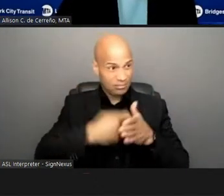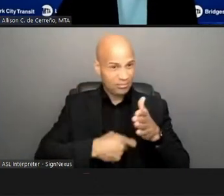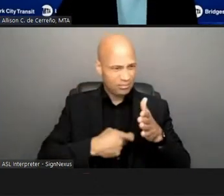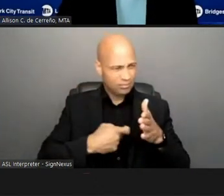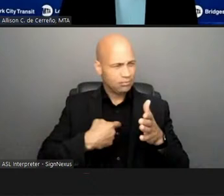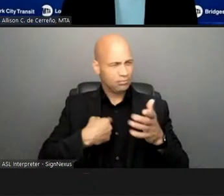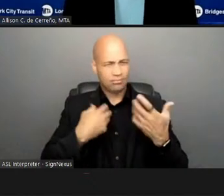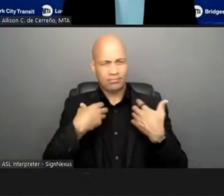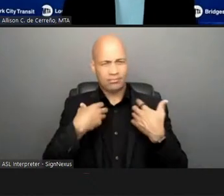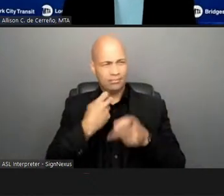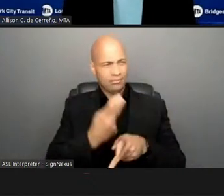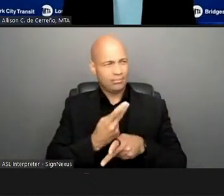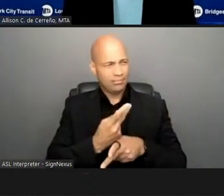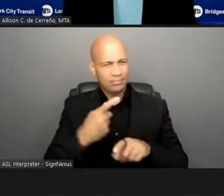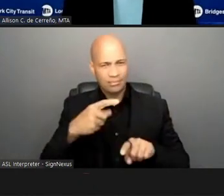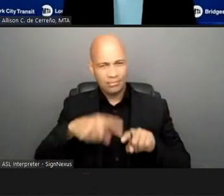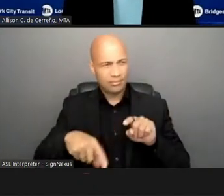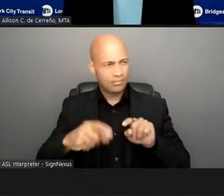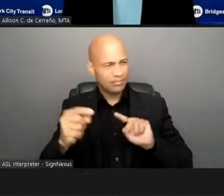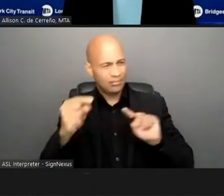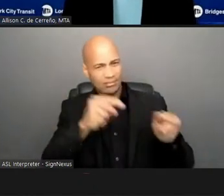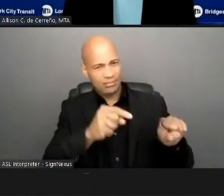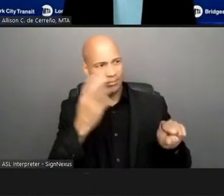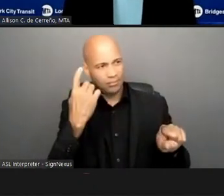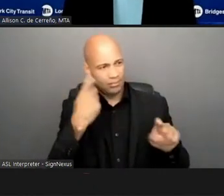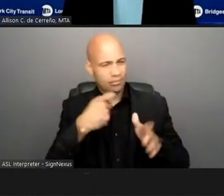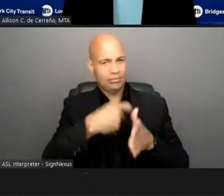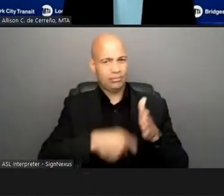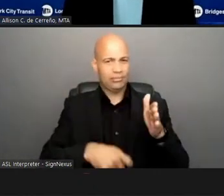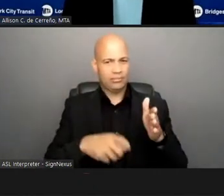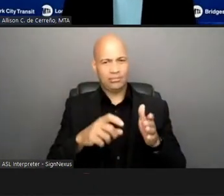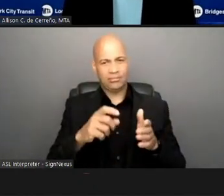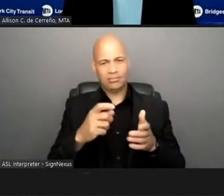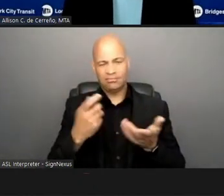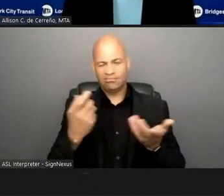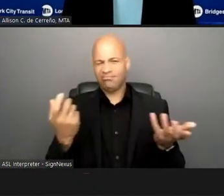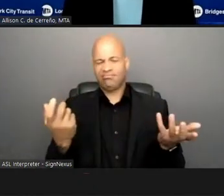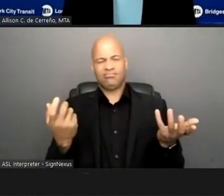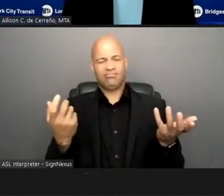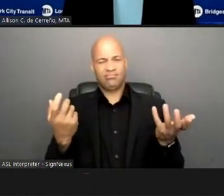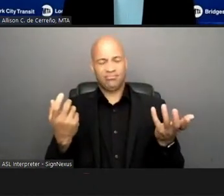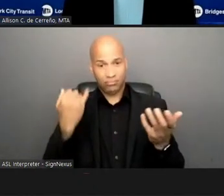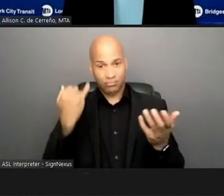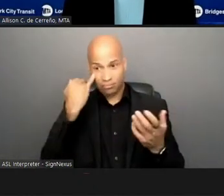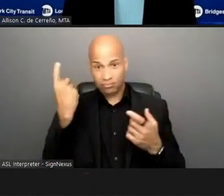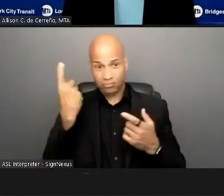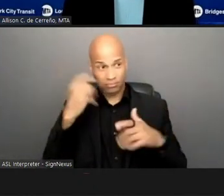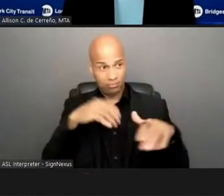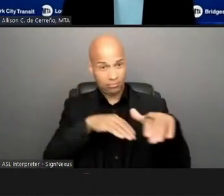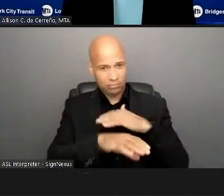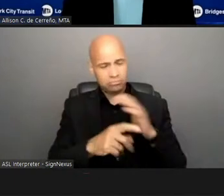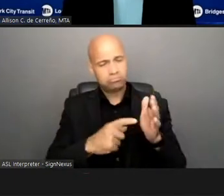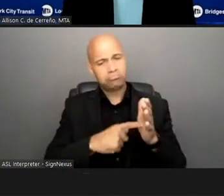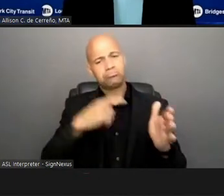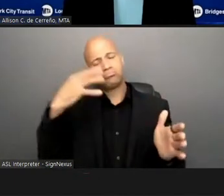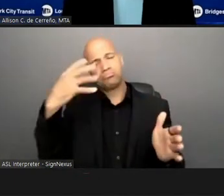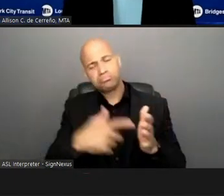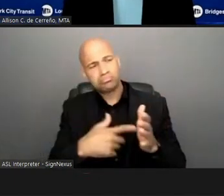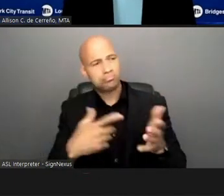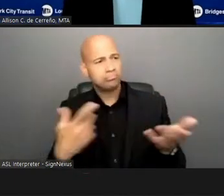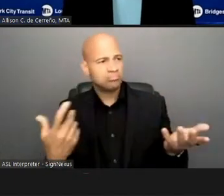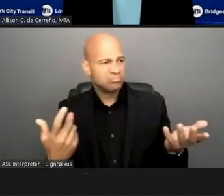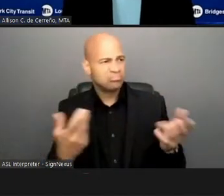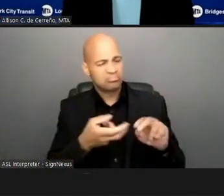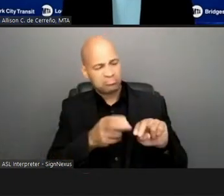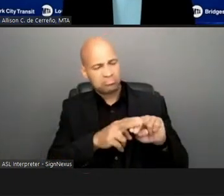care if we can preach the doctors we need because we have to pay through the roof together if you are someone who comes into Manhattan once in a while an increase of this type